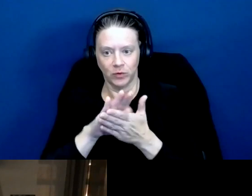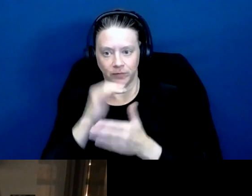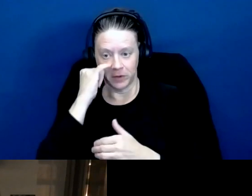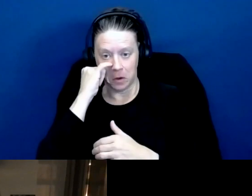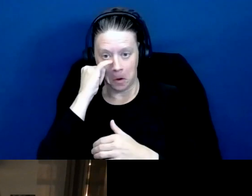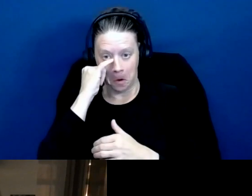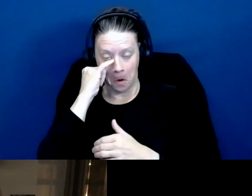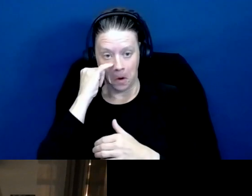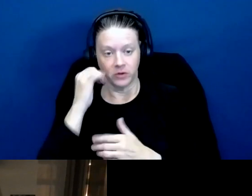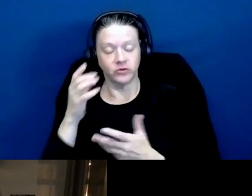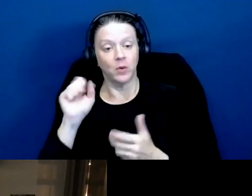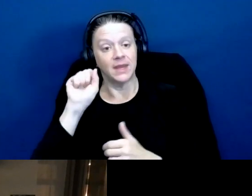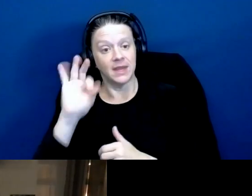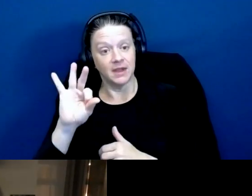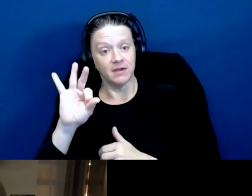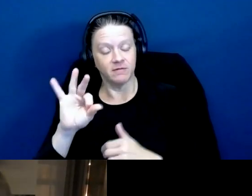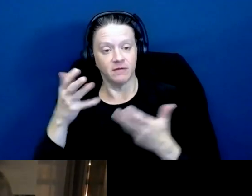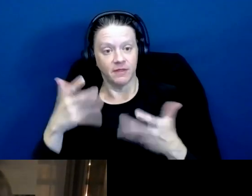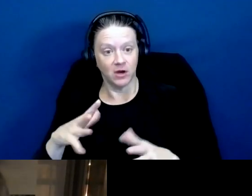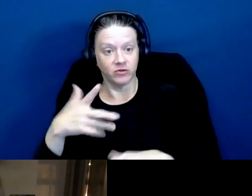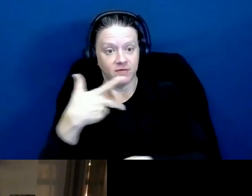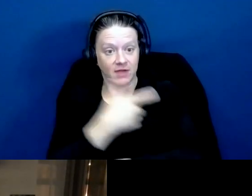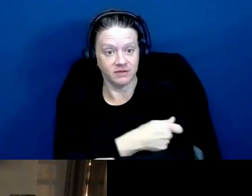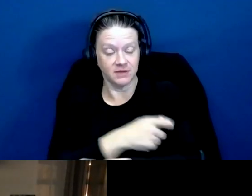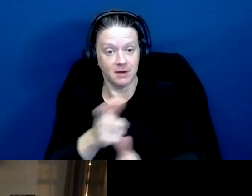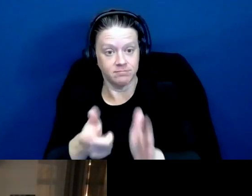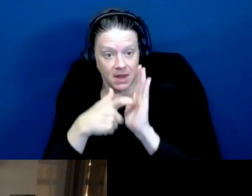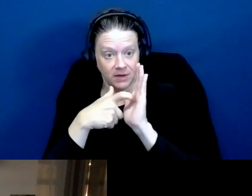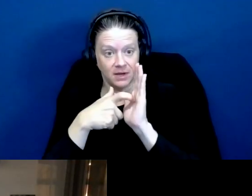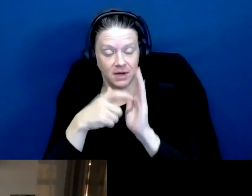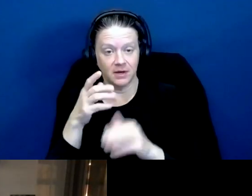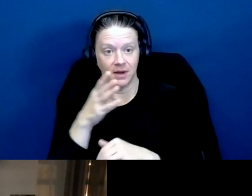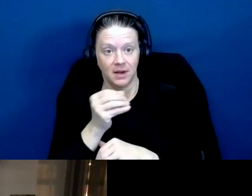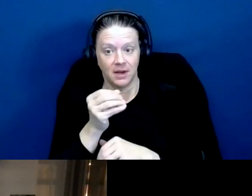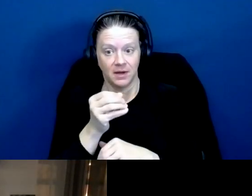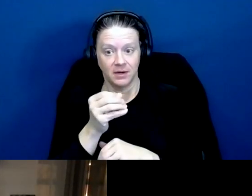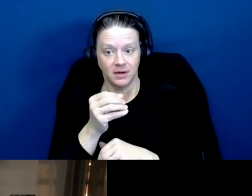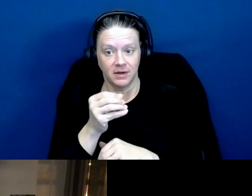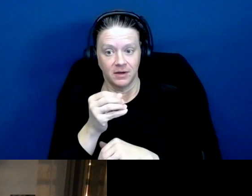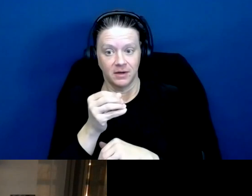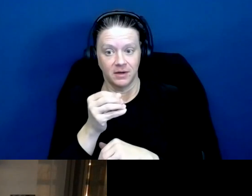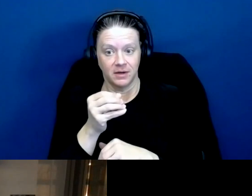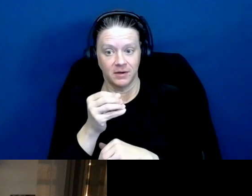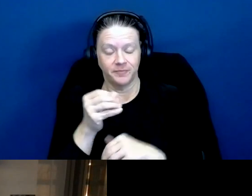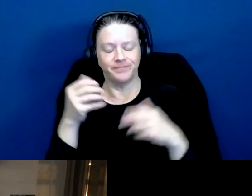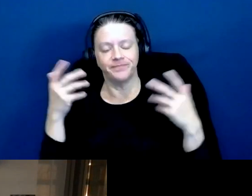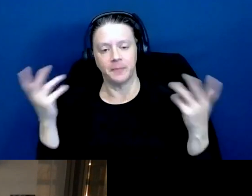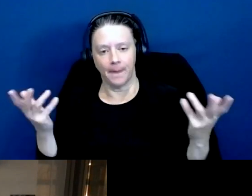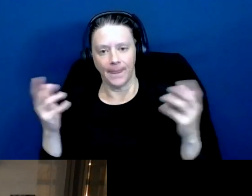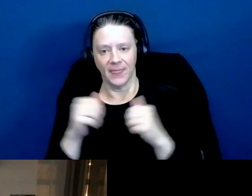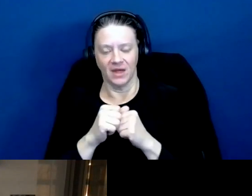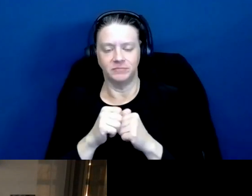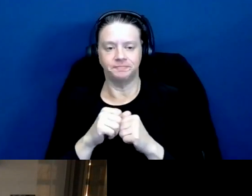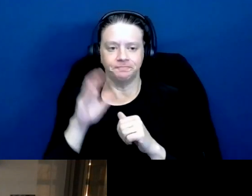So if there's a vaccine mandate and you don't get, I guess that would be. So hear me